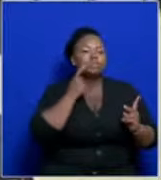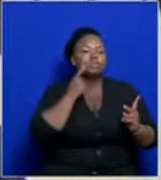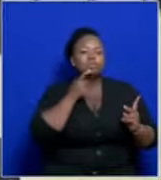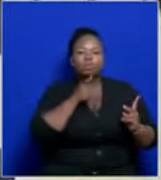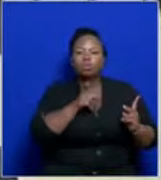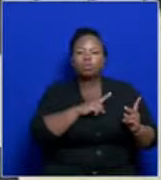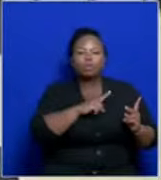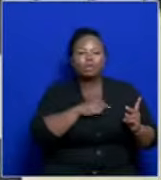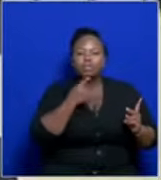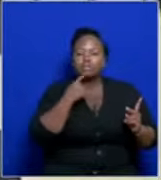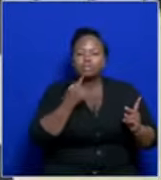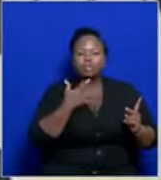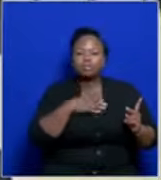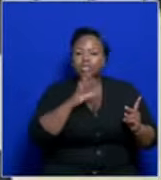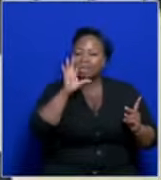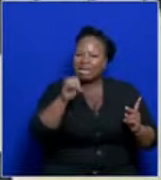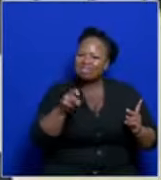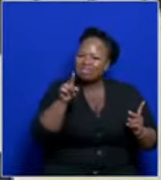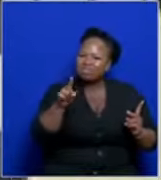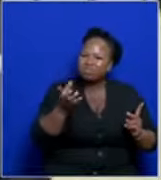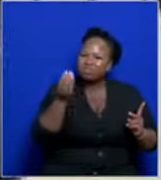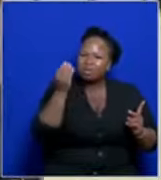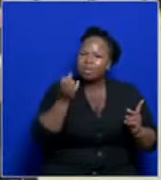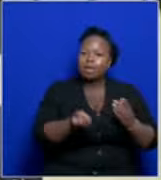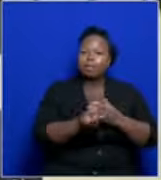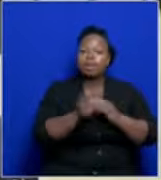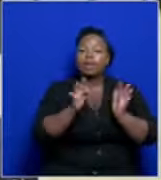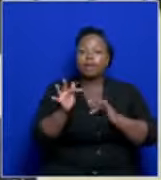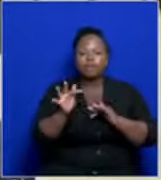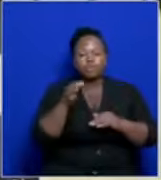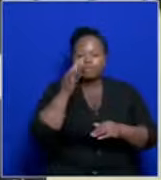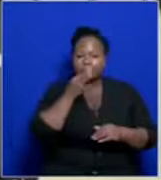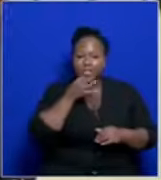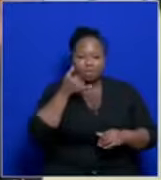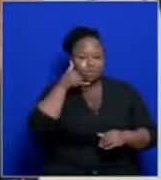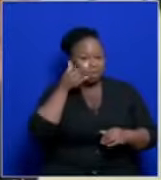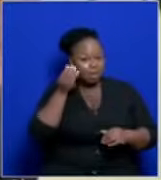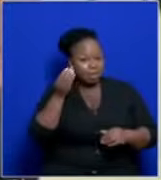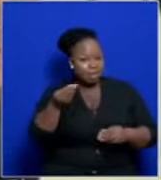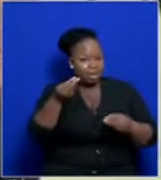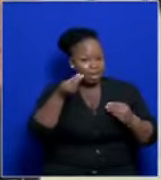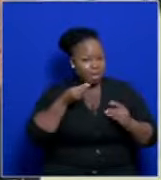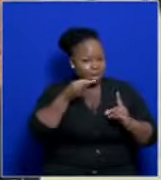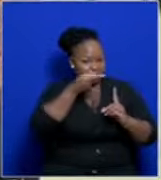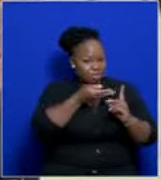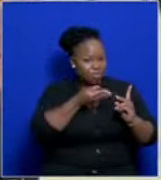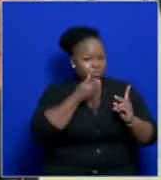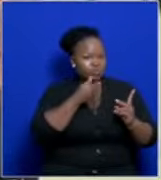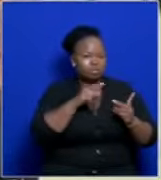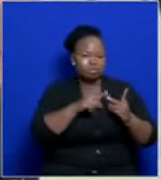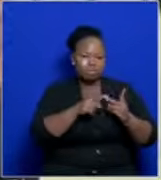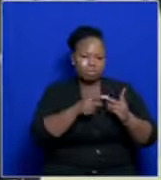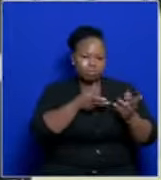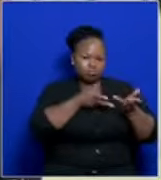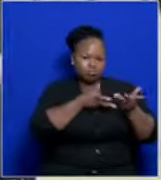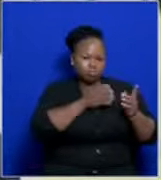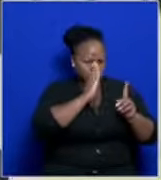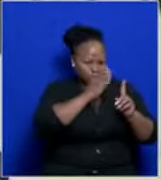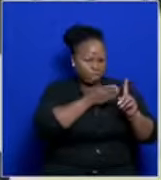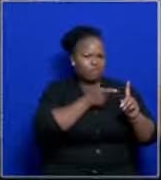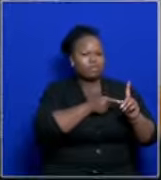hey, how did it happen? He said, telephone number, victim. I managed to speak to the victim,